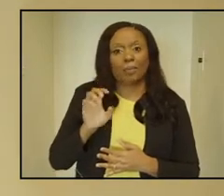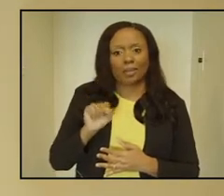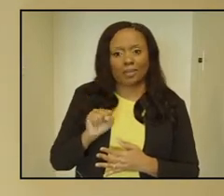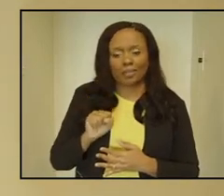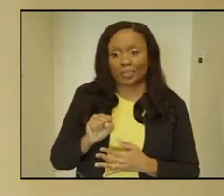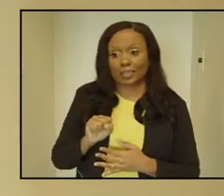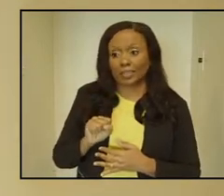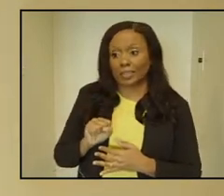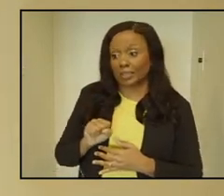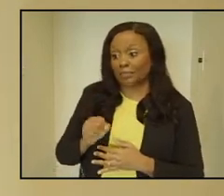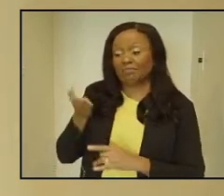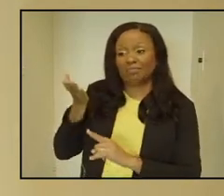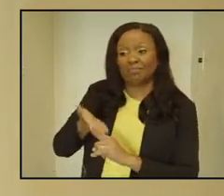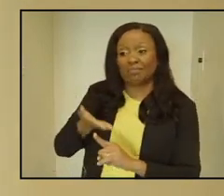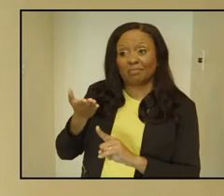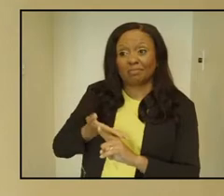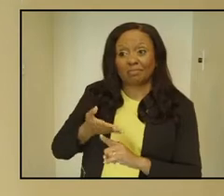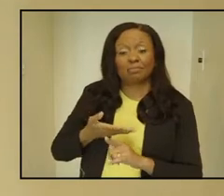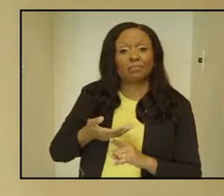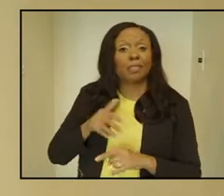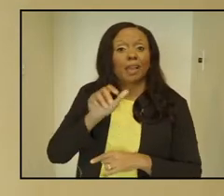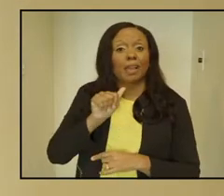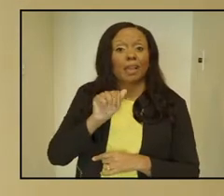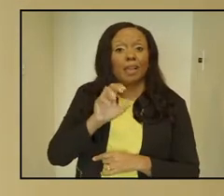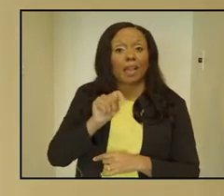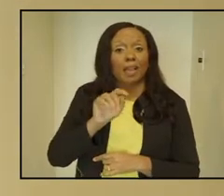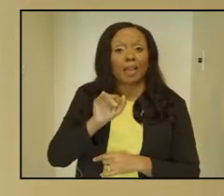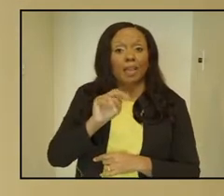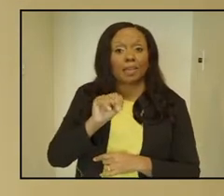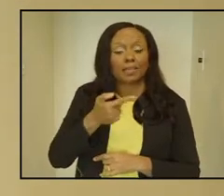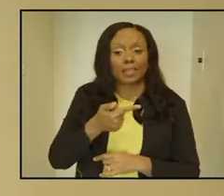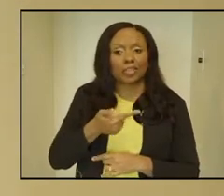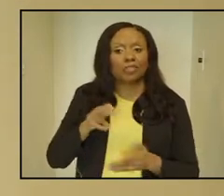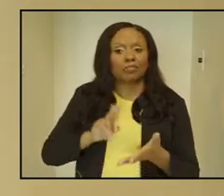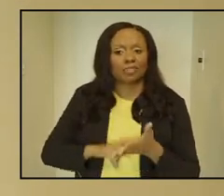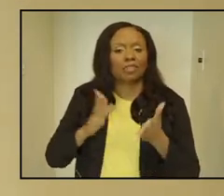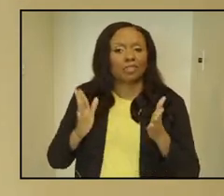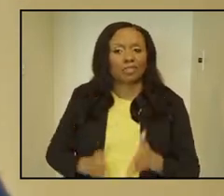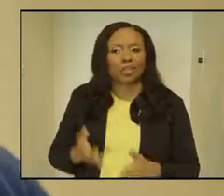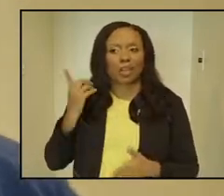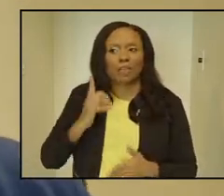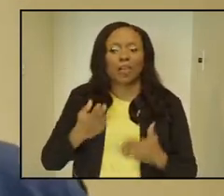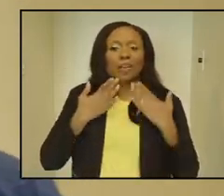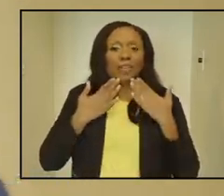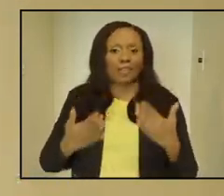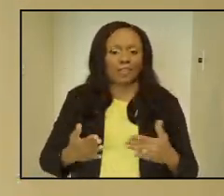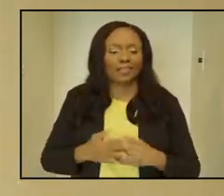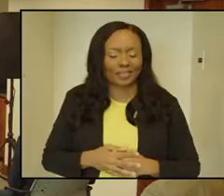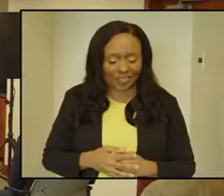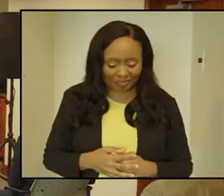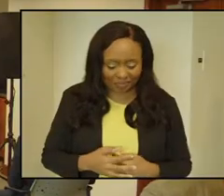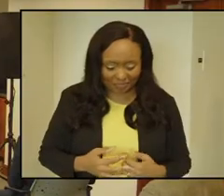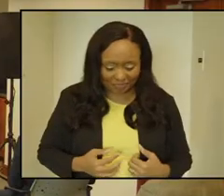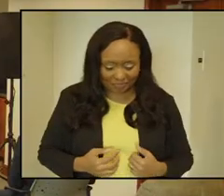at Corporate Affairs and Intellectual Property, to move the vote of thanks.